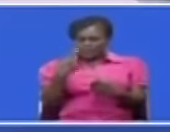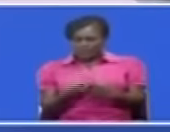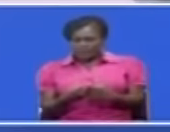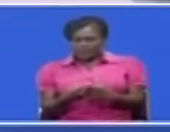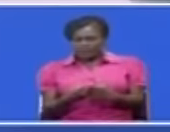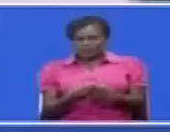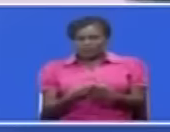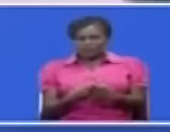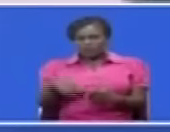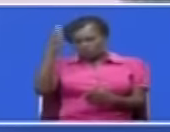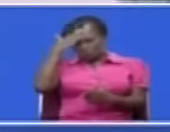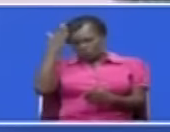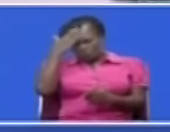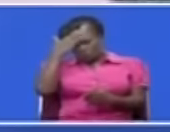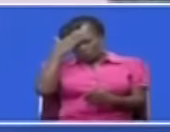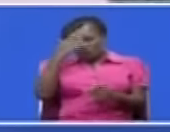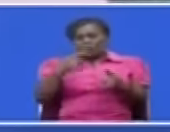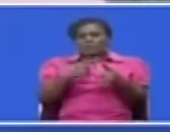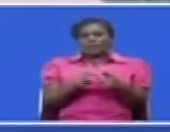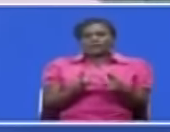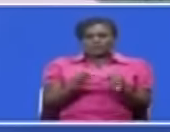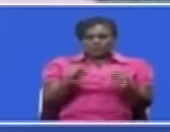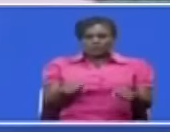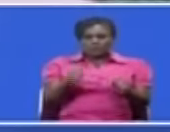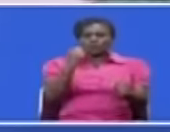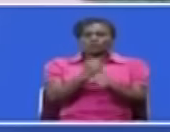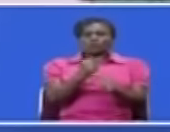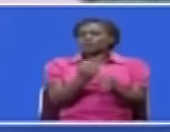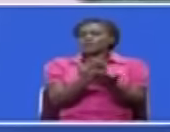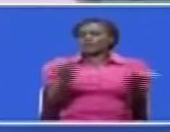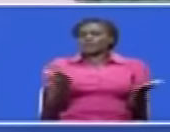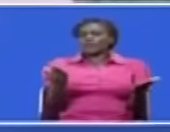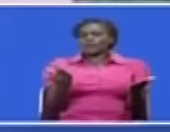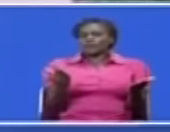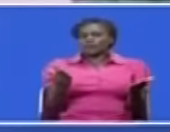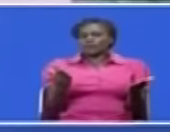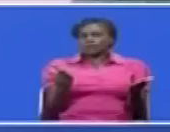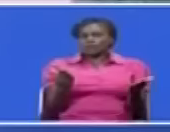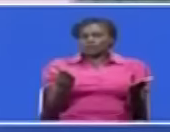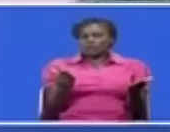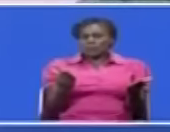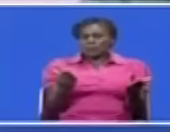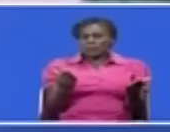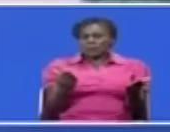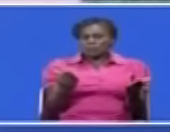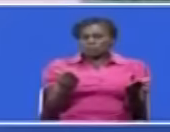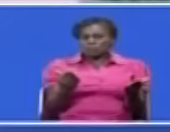imewekwa kusaidia lakini imewekwa sasa inaanza kutumika hivi karibuni. Ikiwa mafuriko yatakuja tutakuwa